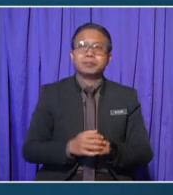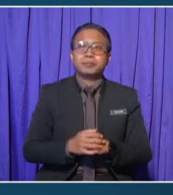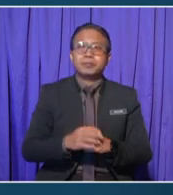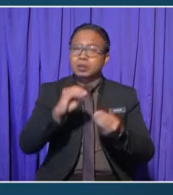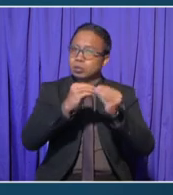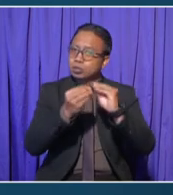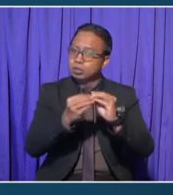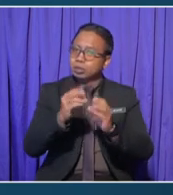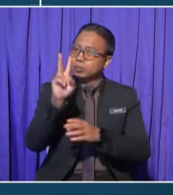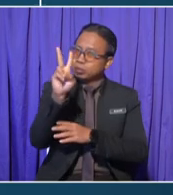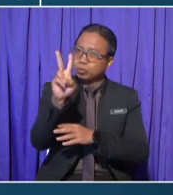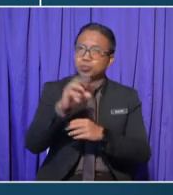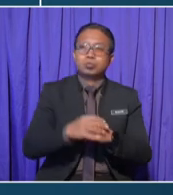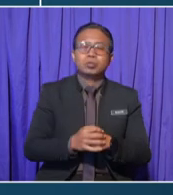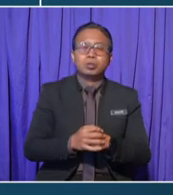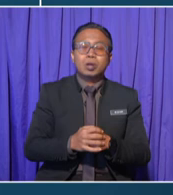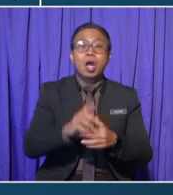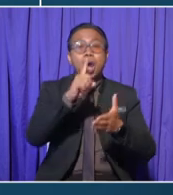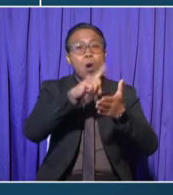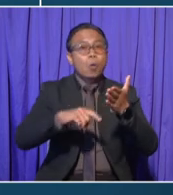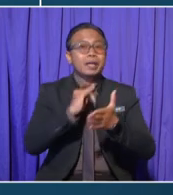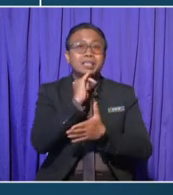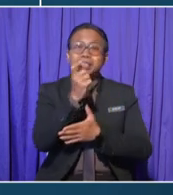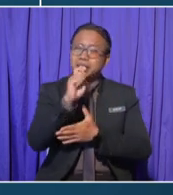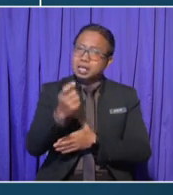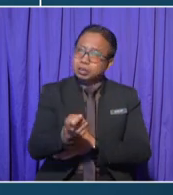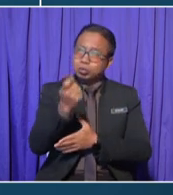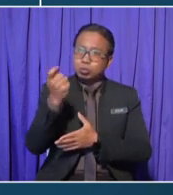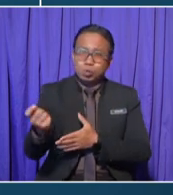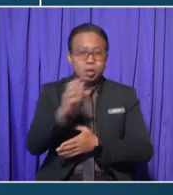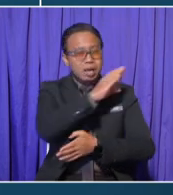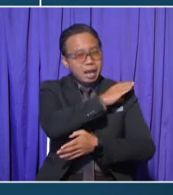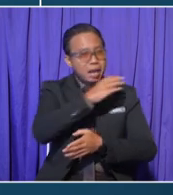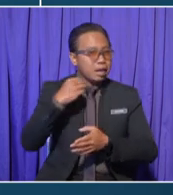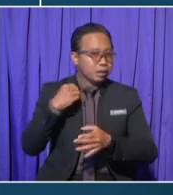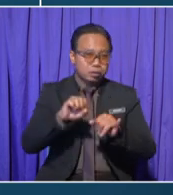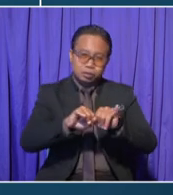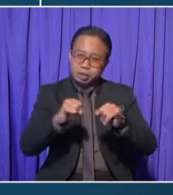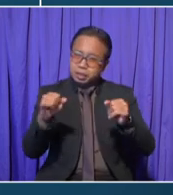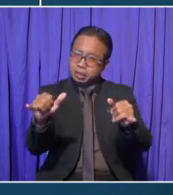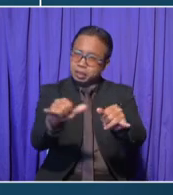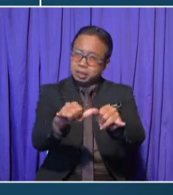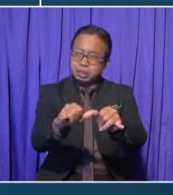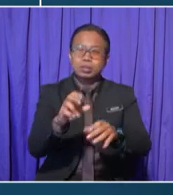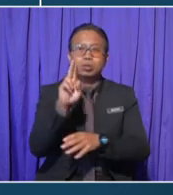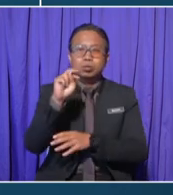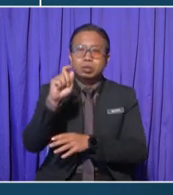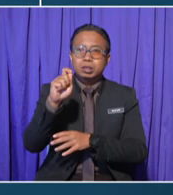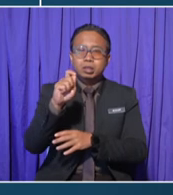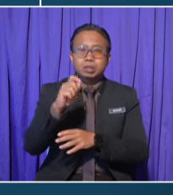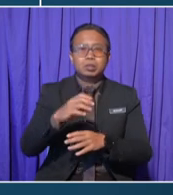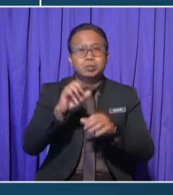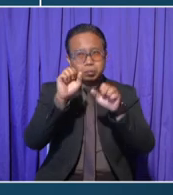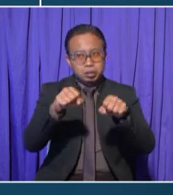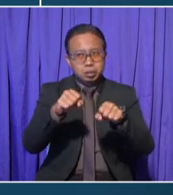Question number 2. What is the tool and standard unit that suitable for